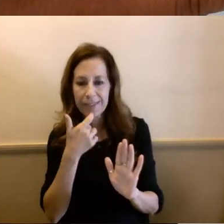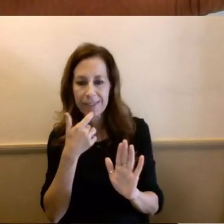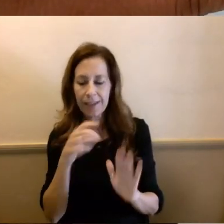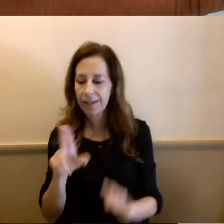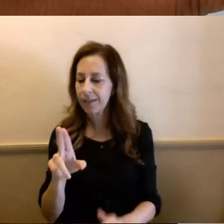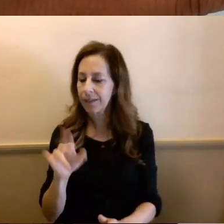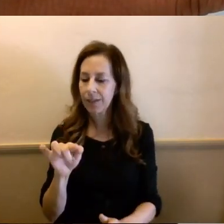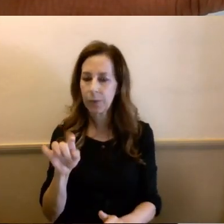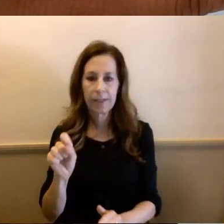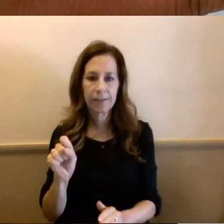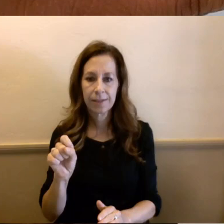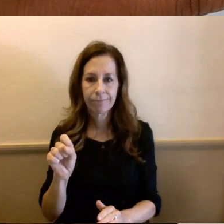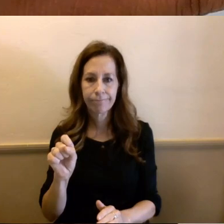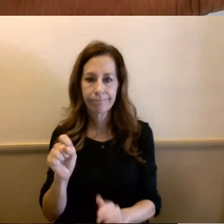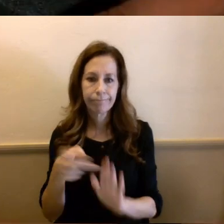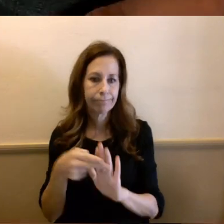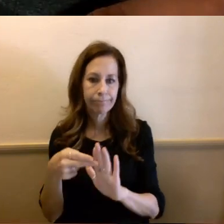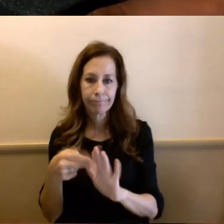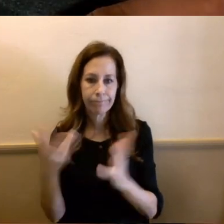could just say units.